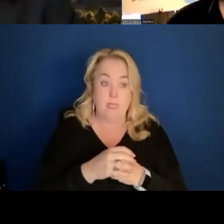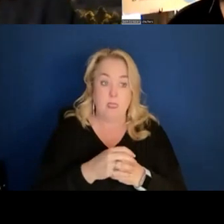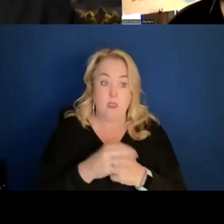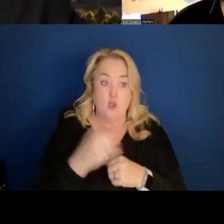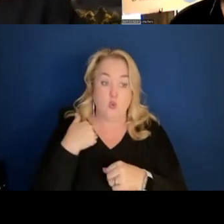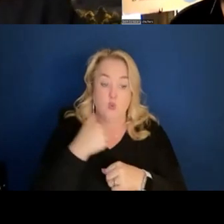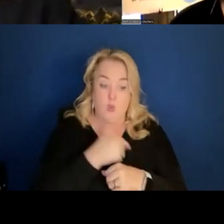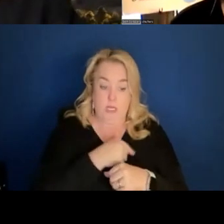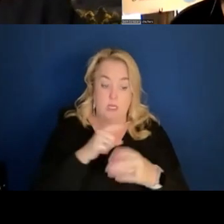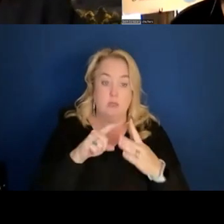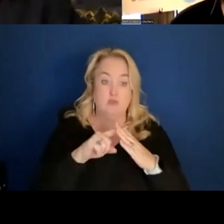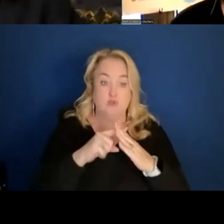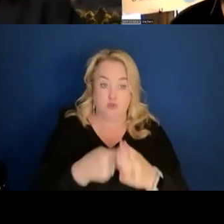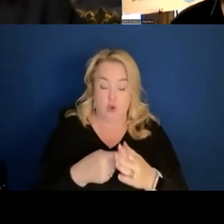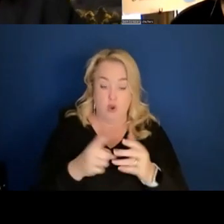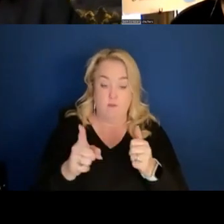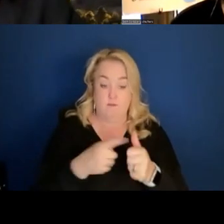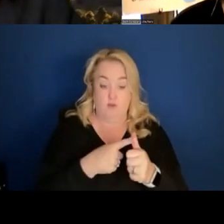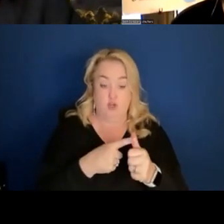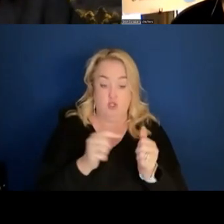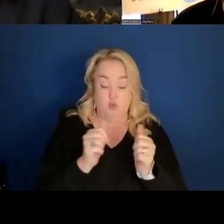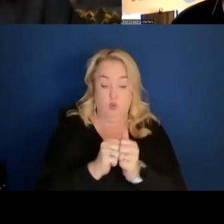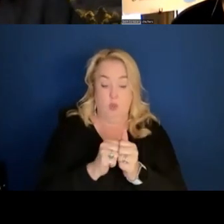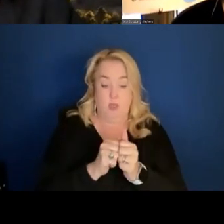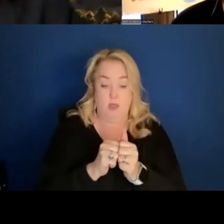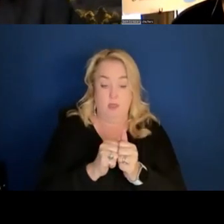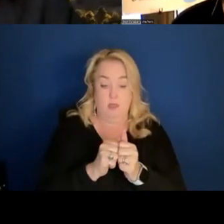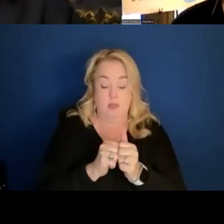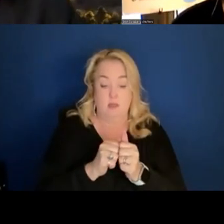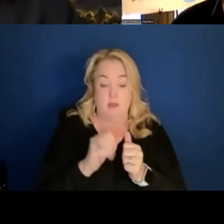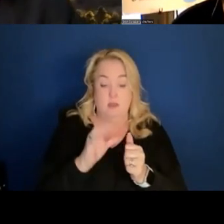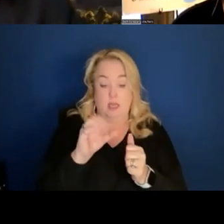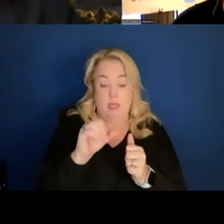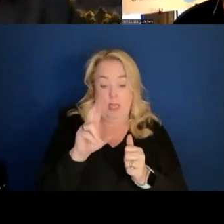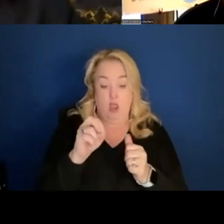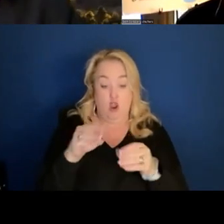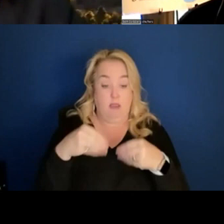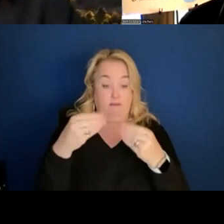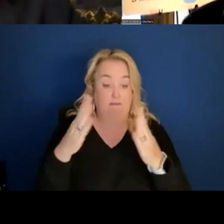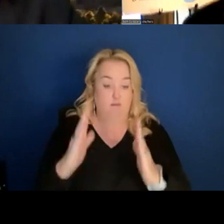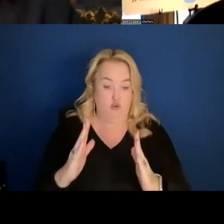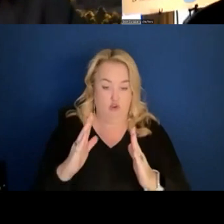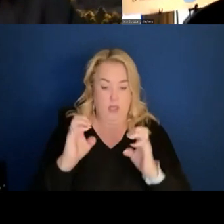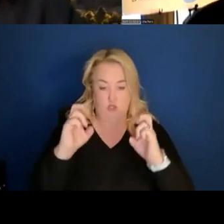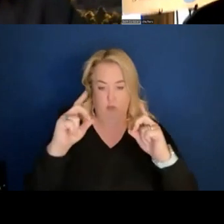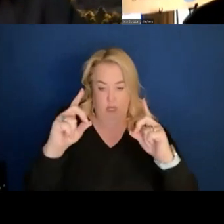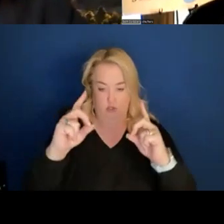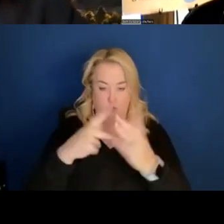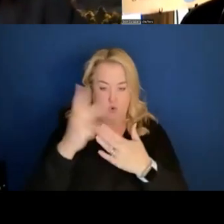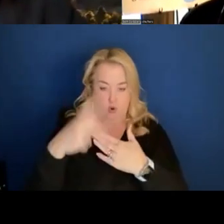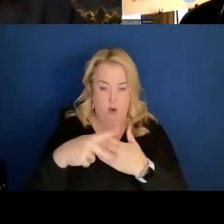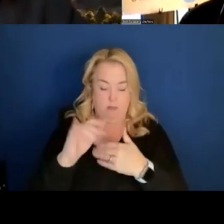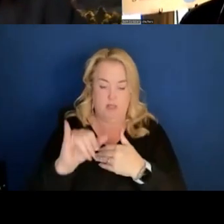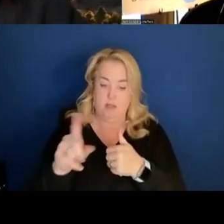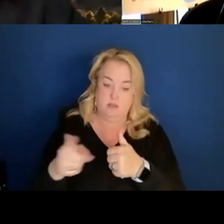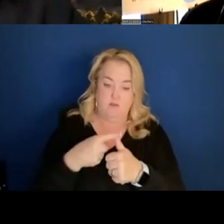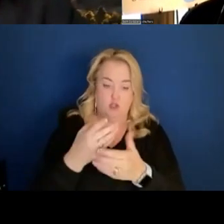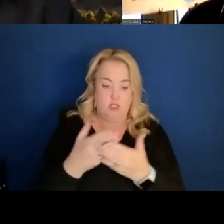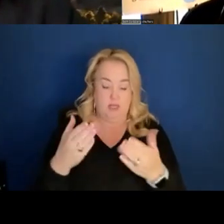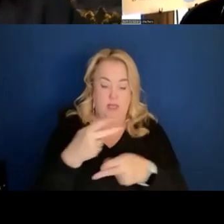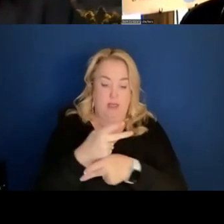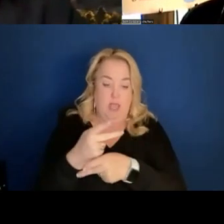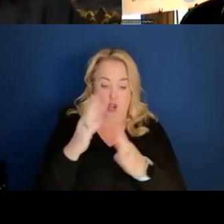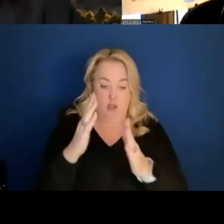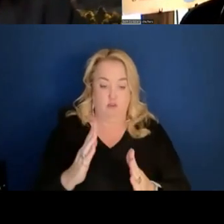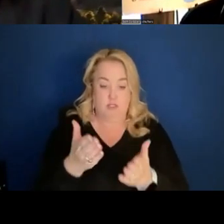we start first with caregiver education programs. And that is usually the first thing that caregivers ask